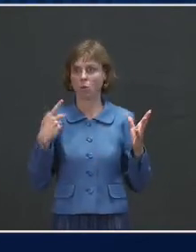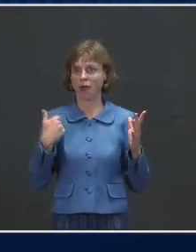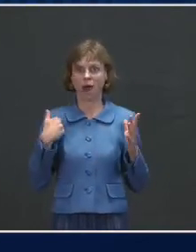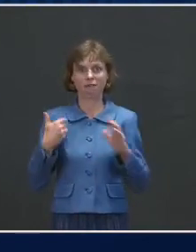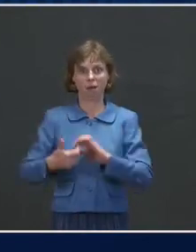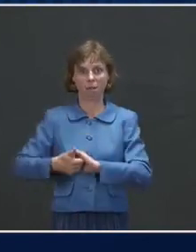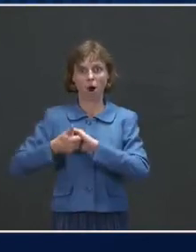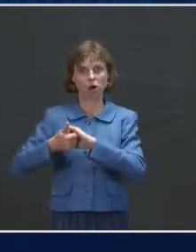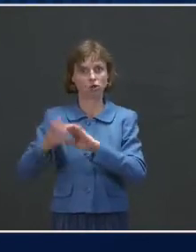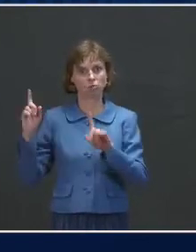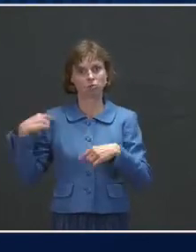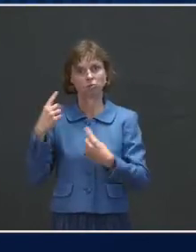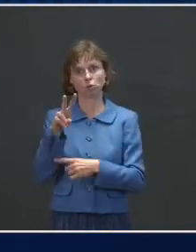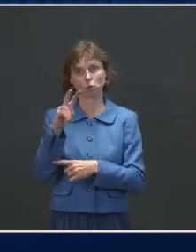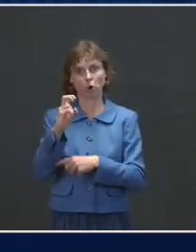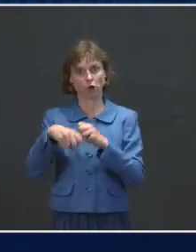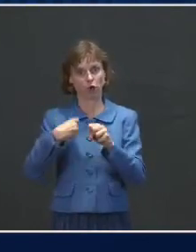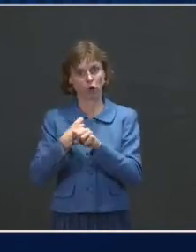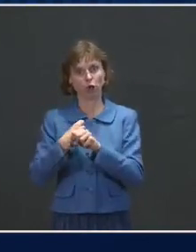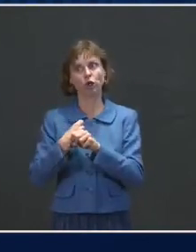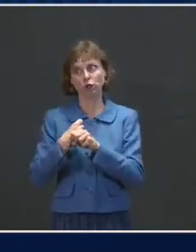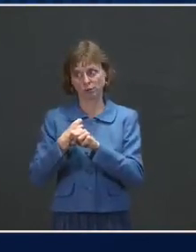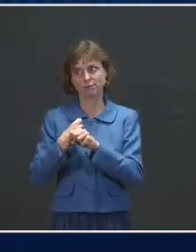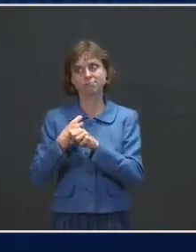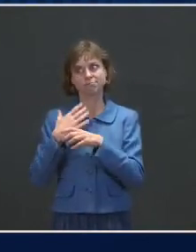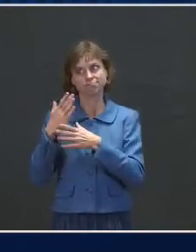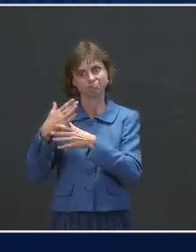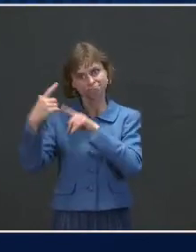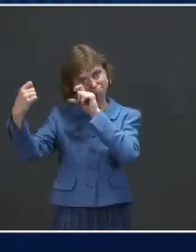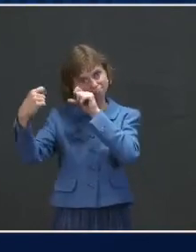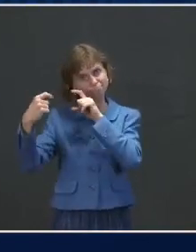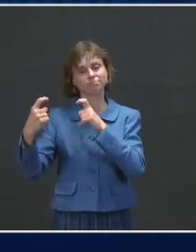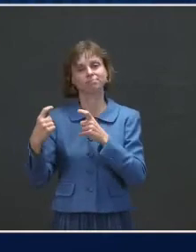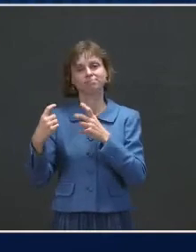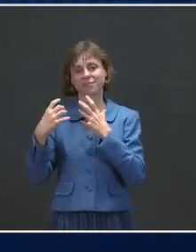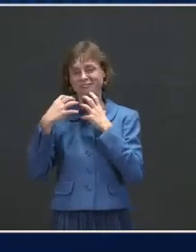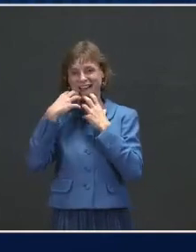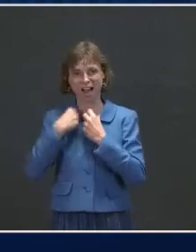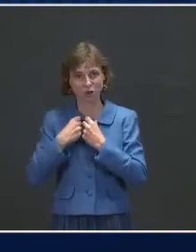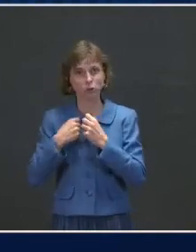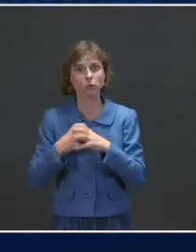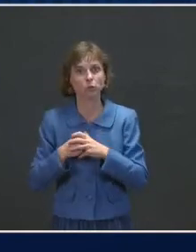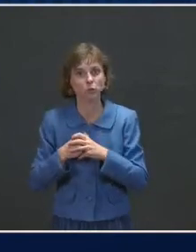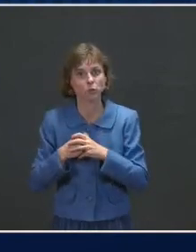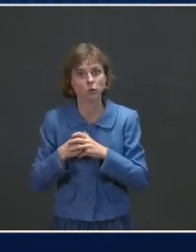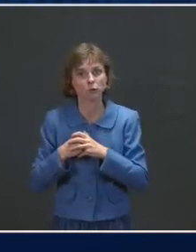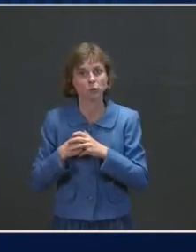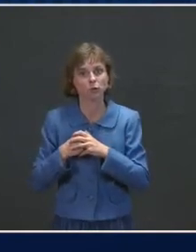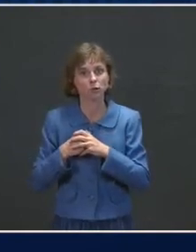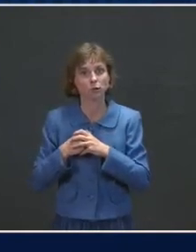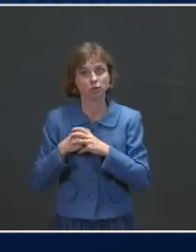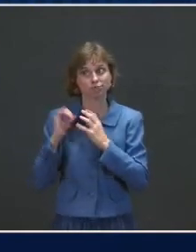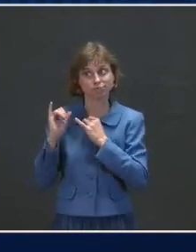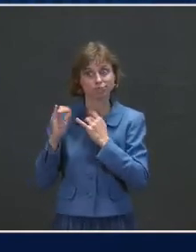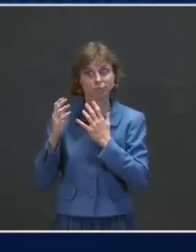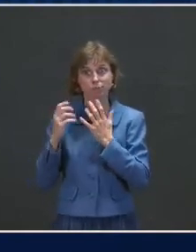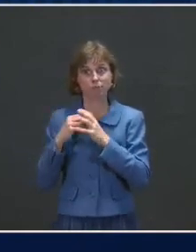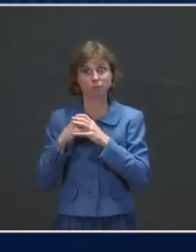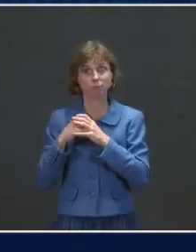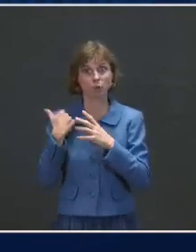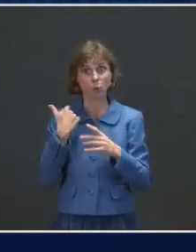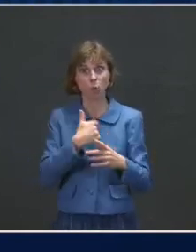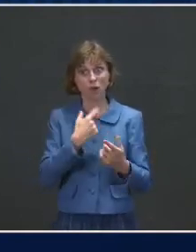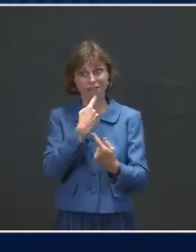that spans two centuries of mutual interest and shared values. And we, you know, have even announced